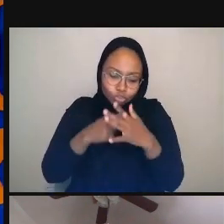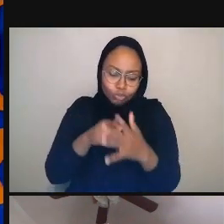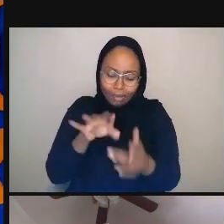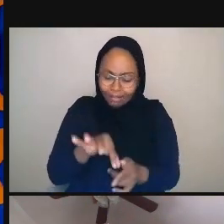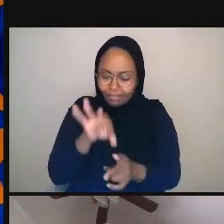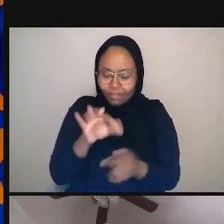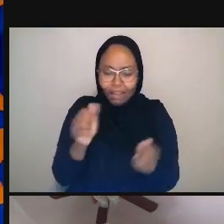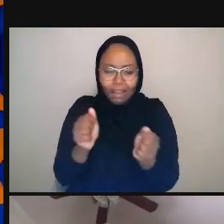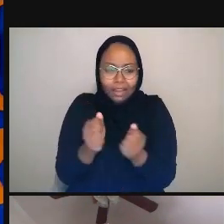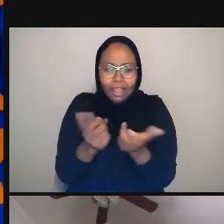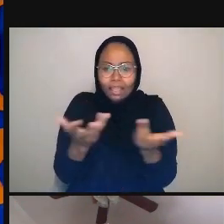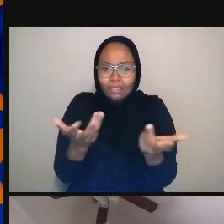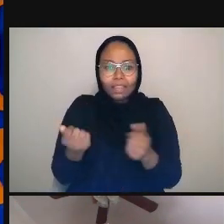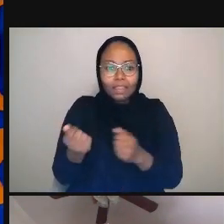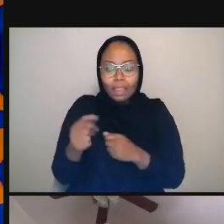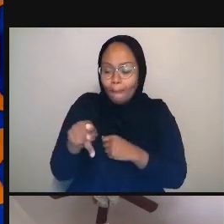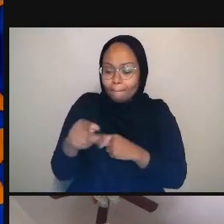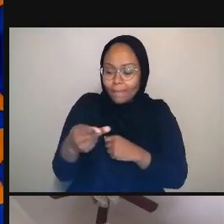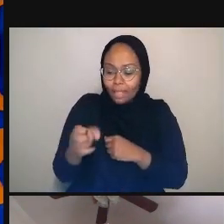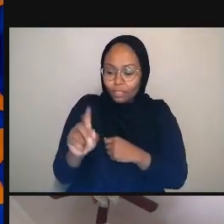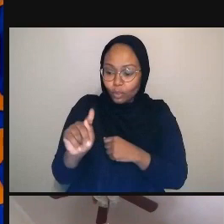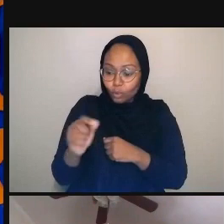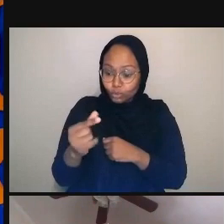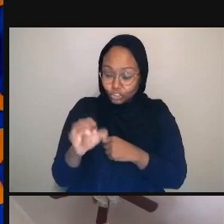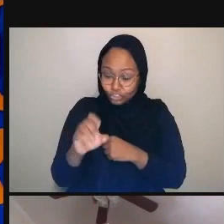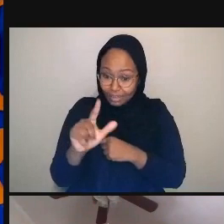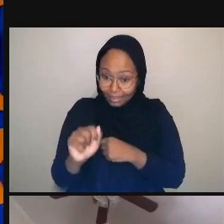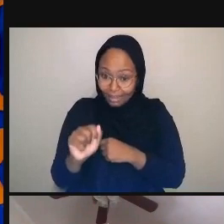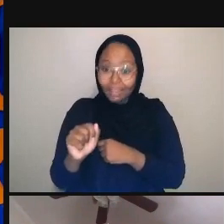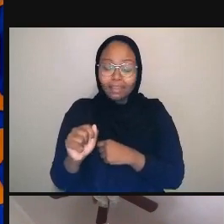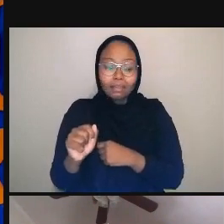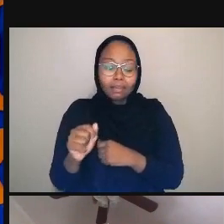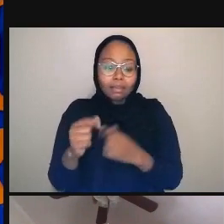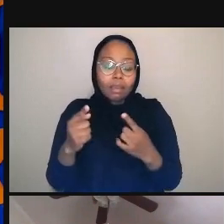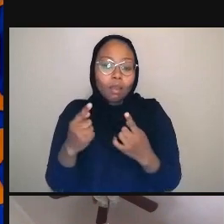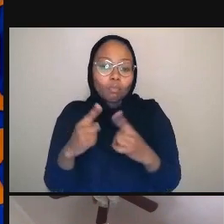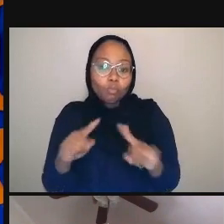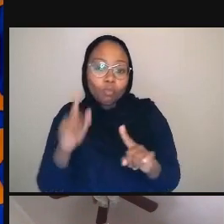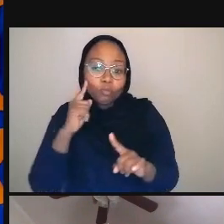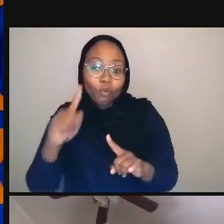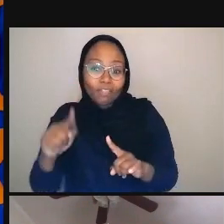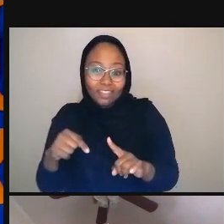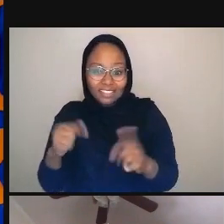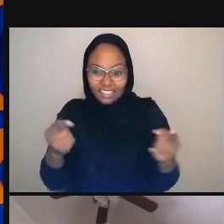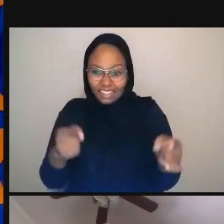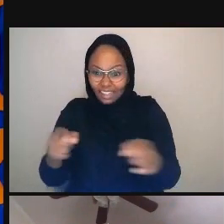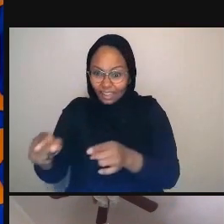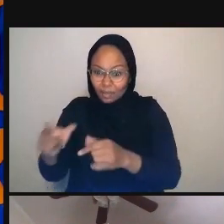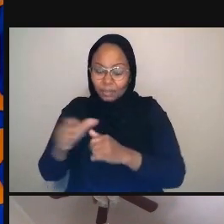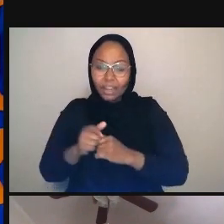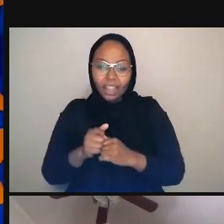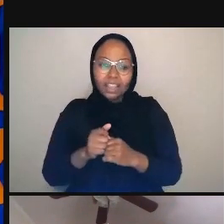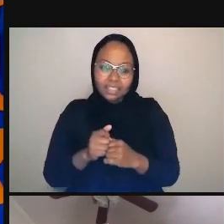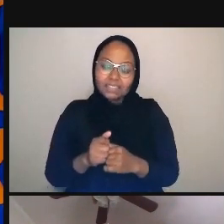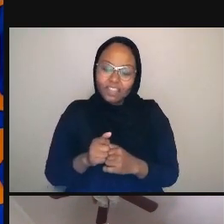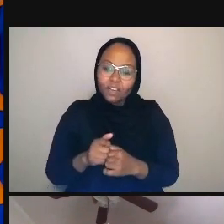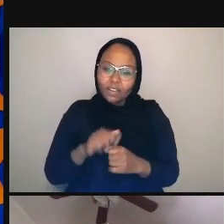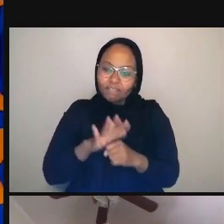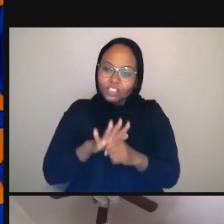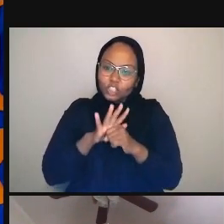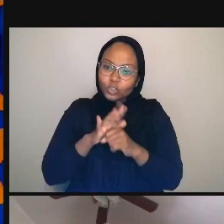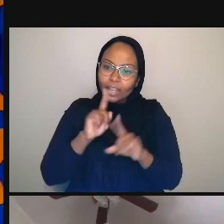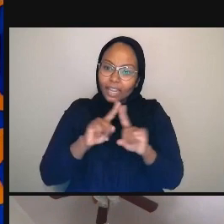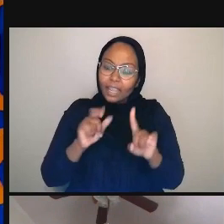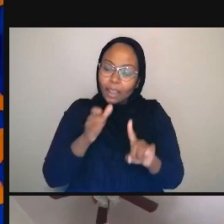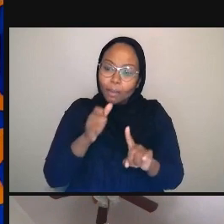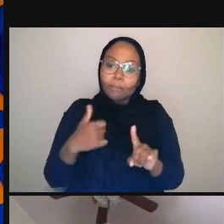pathogenic mechanism of this phenomenon, which is very real, very puzzling, and very frustrating. But in order to